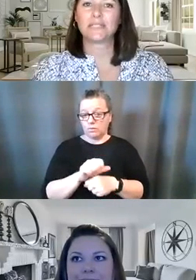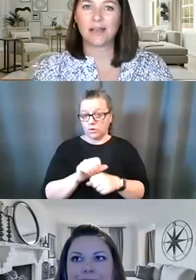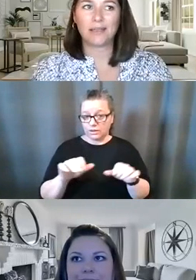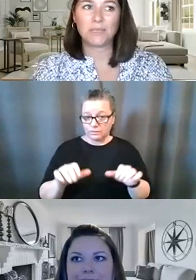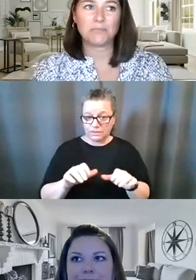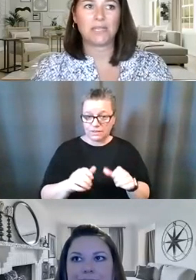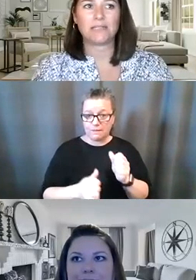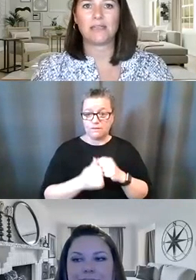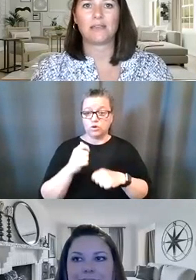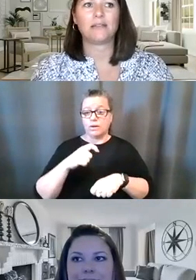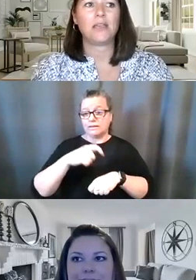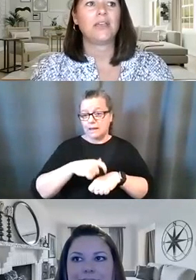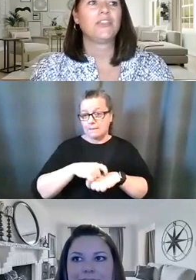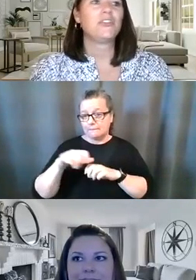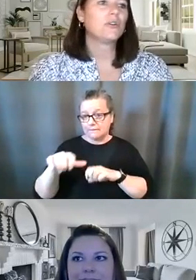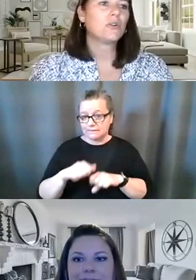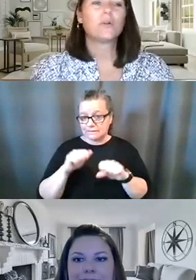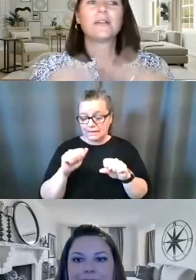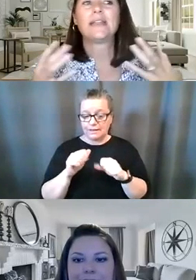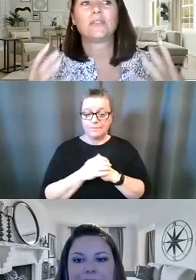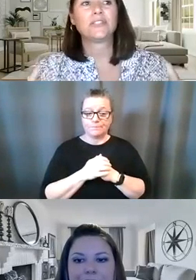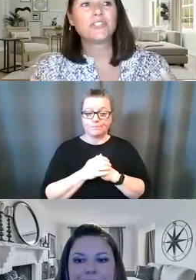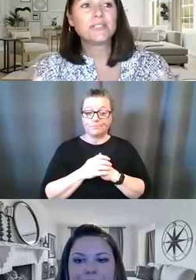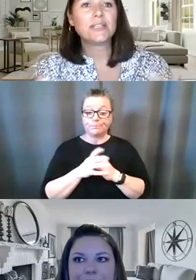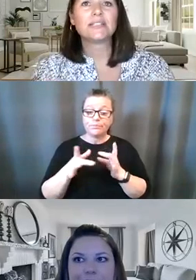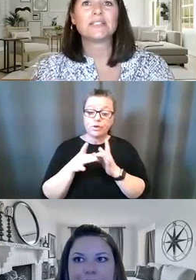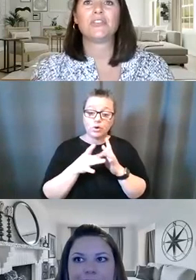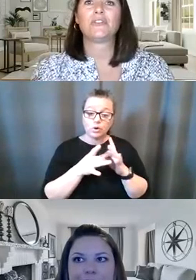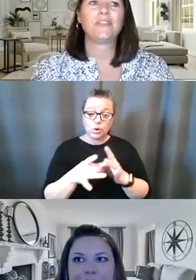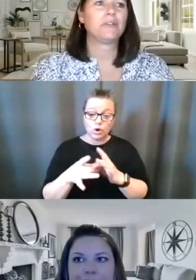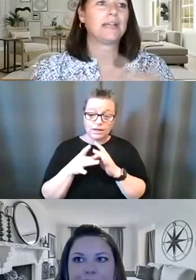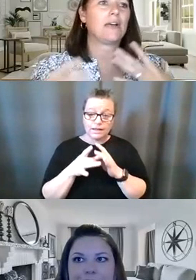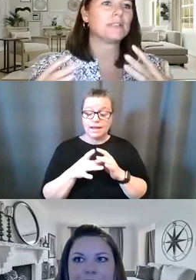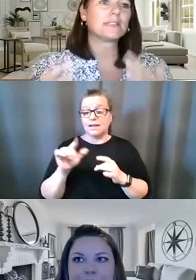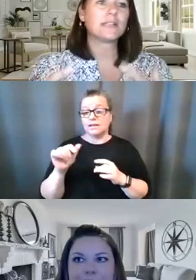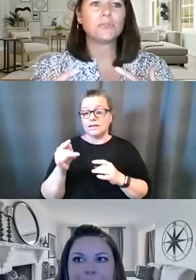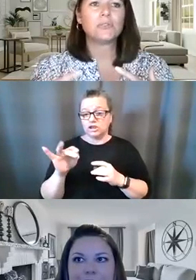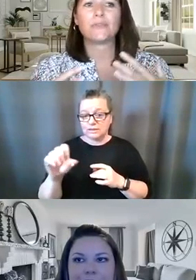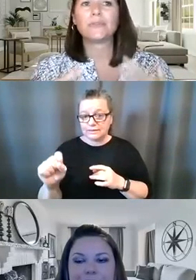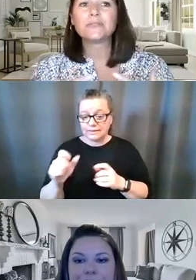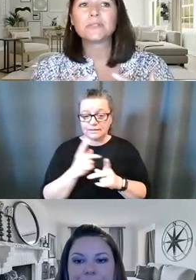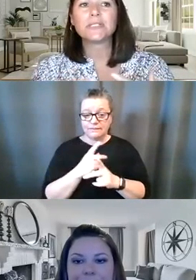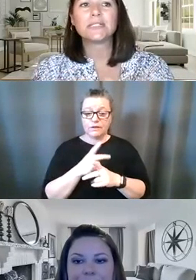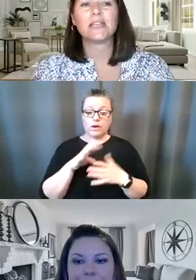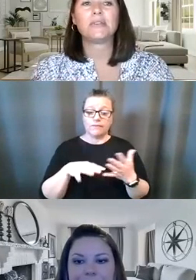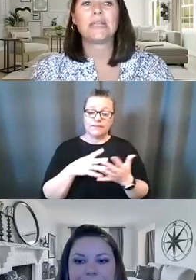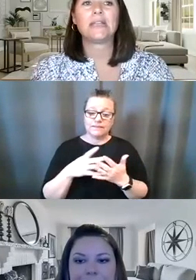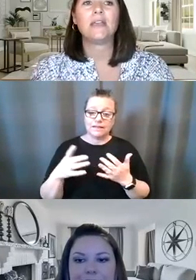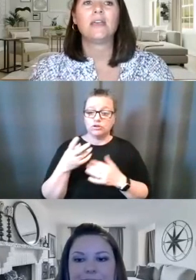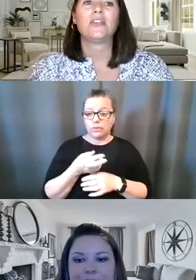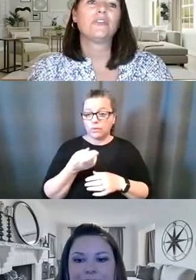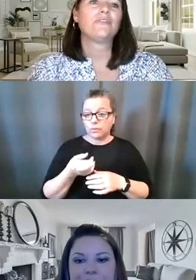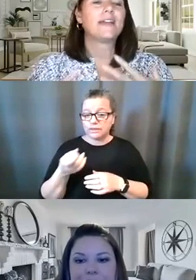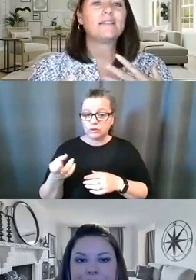of the time is being taken. You're coordinating logistics, you're figuring out the schedule and the resources that you